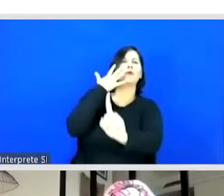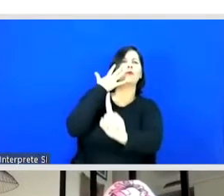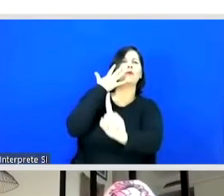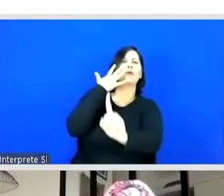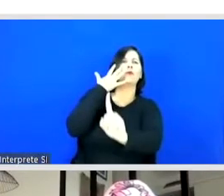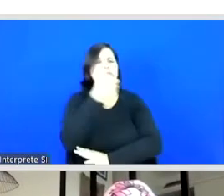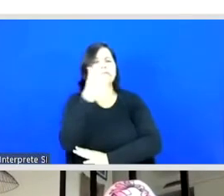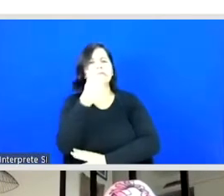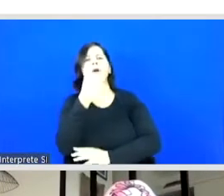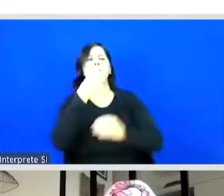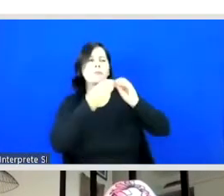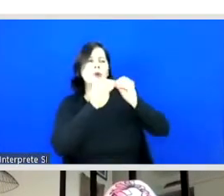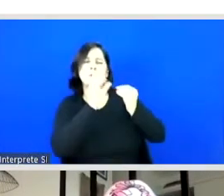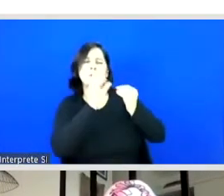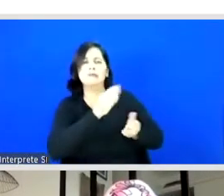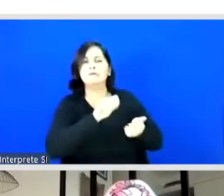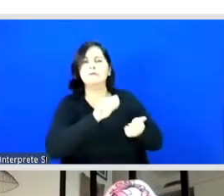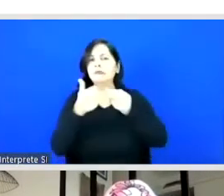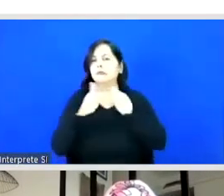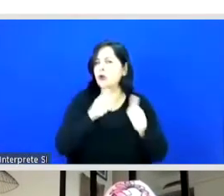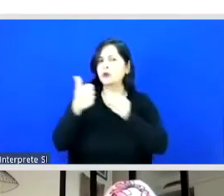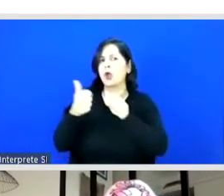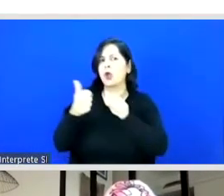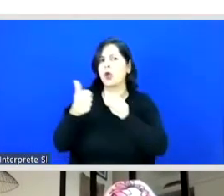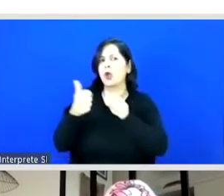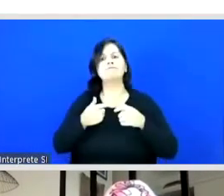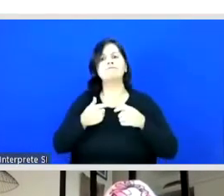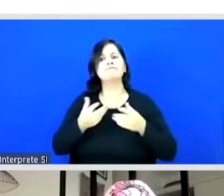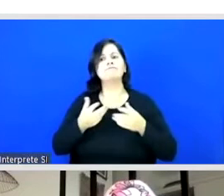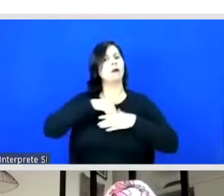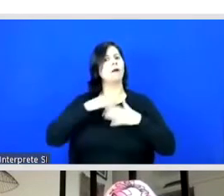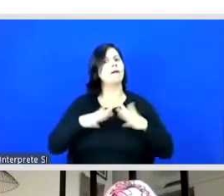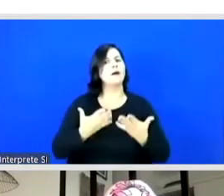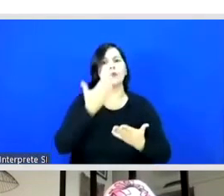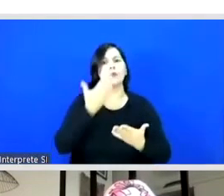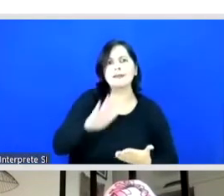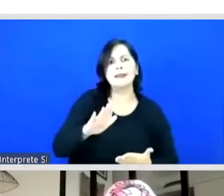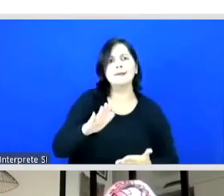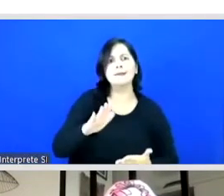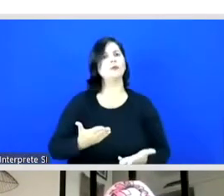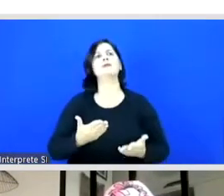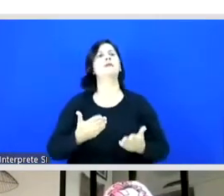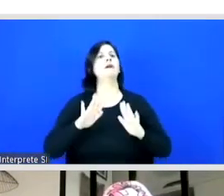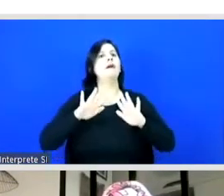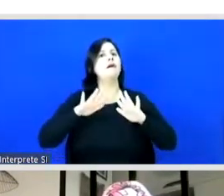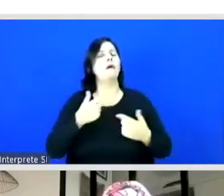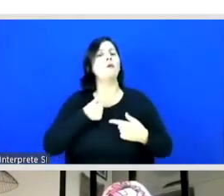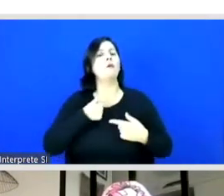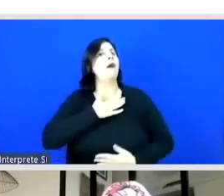but also for the humanity. So emergent strategies, which are giving us hope, at least here in the Balkans,